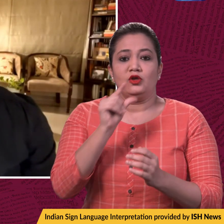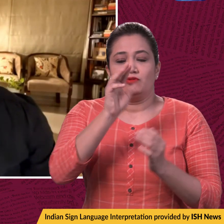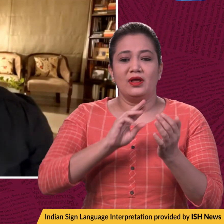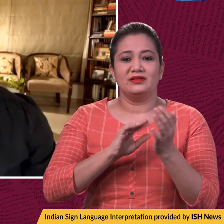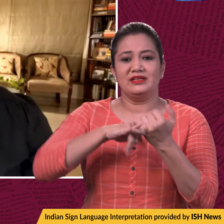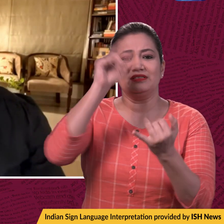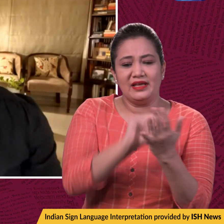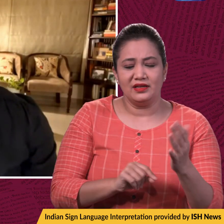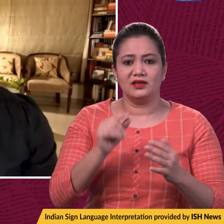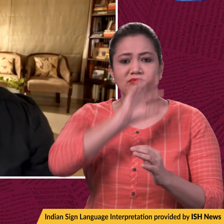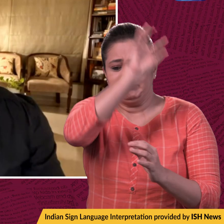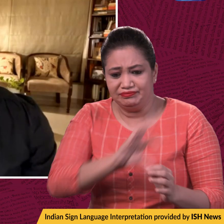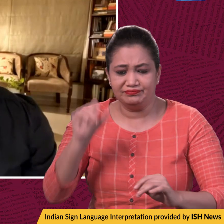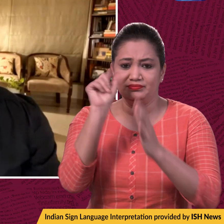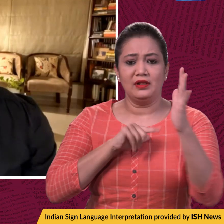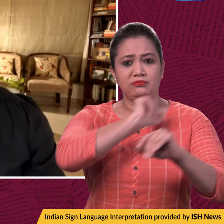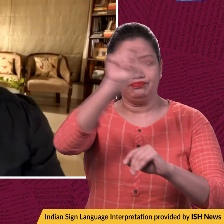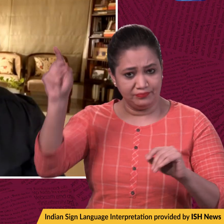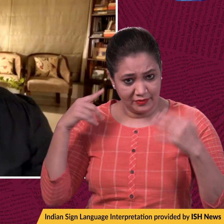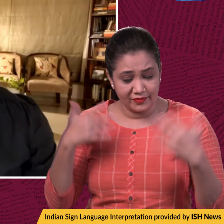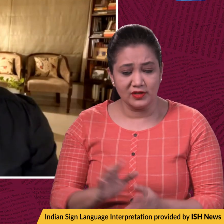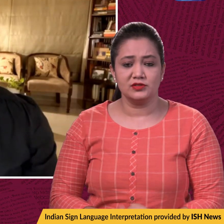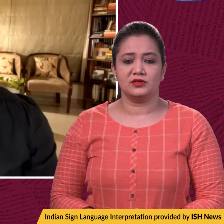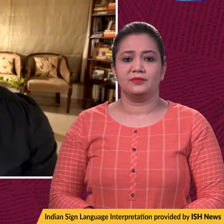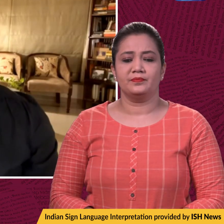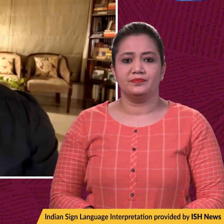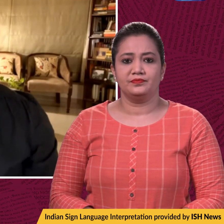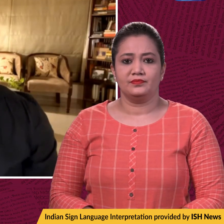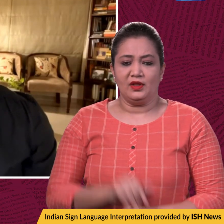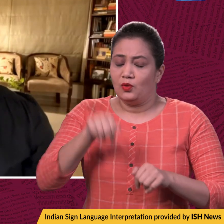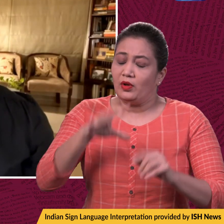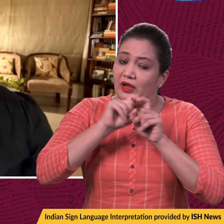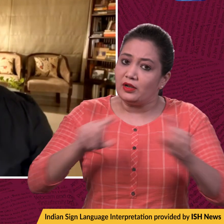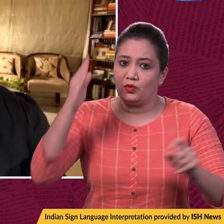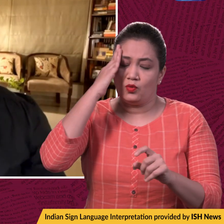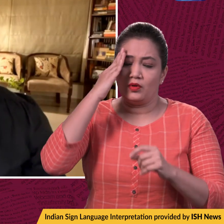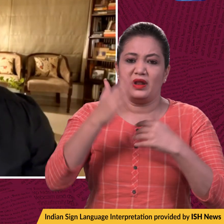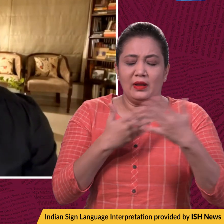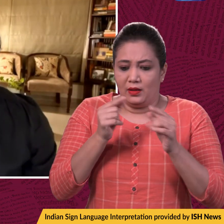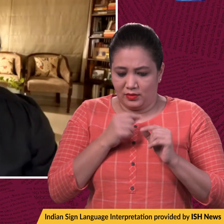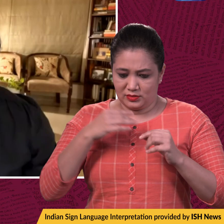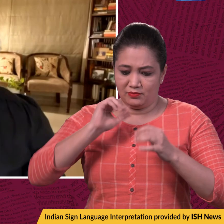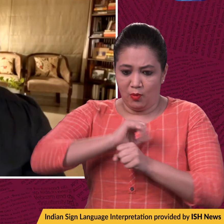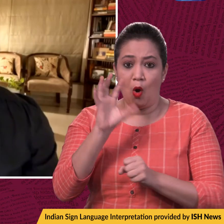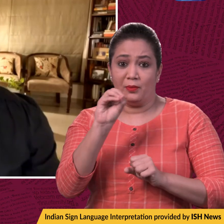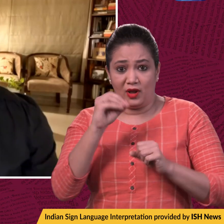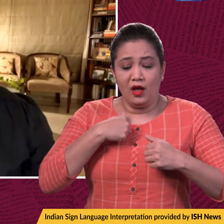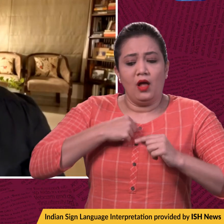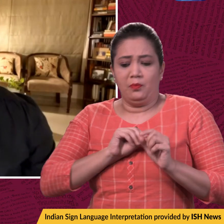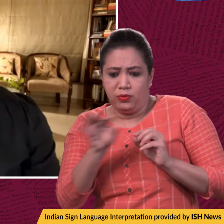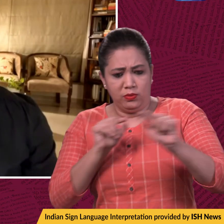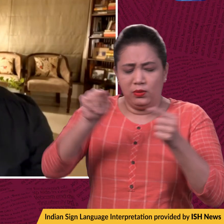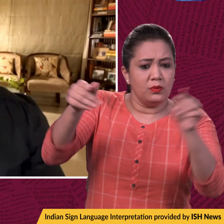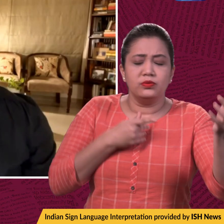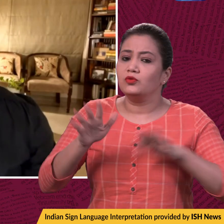Rajesh Bhushan, in a letter to state governments and union territories, has said, and I quote, "It has to be ensured that no cross-infection takes place and